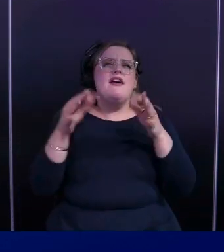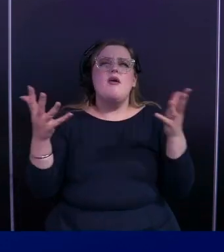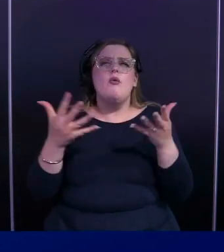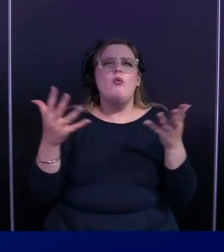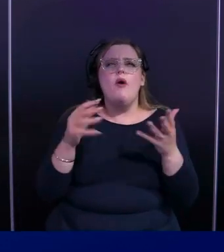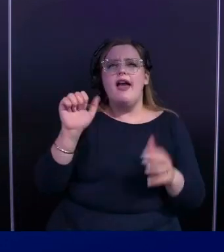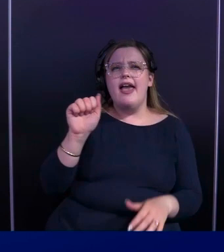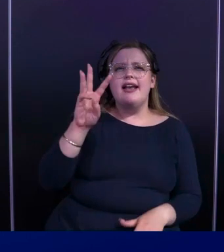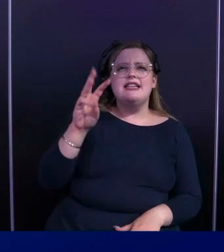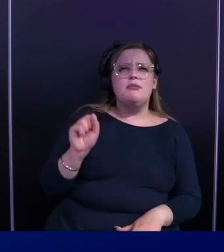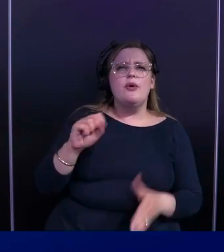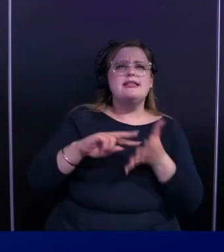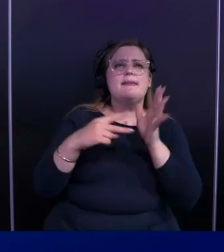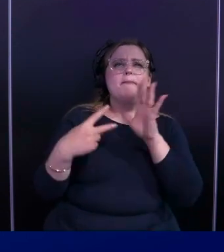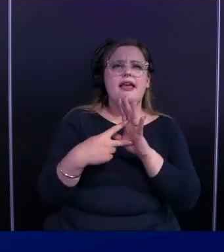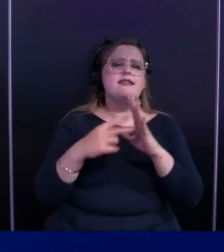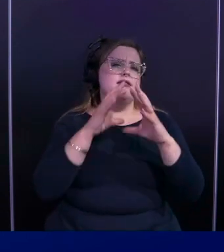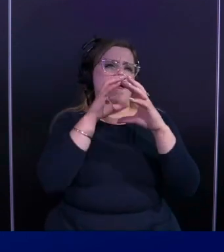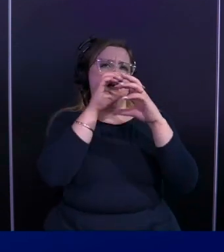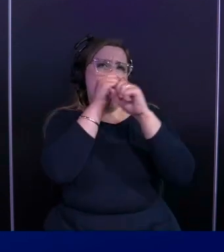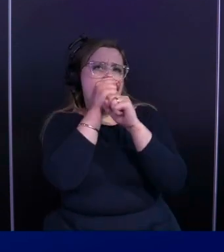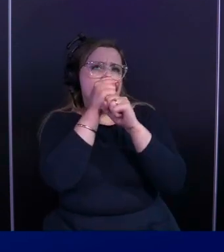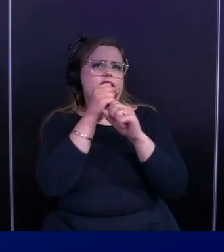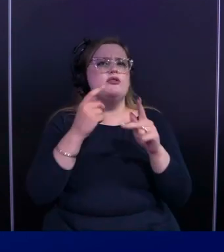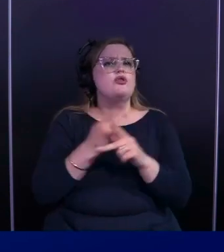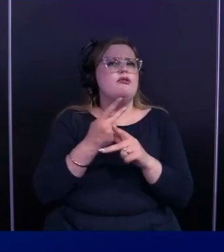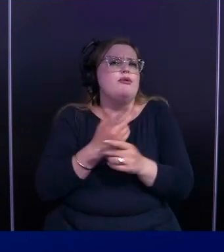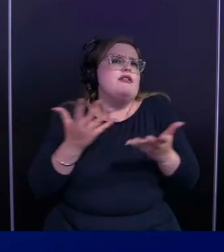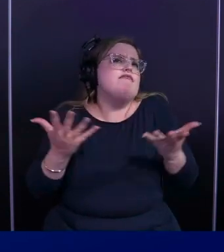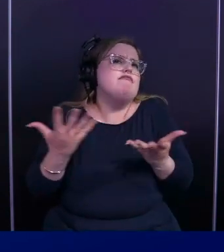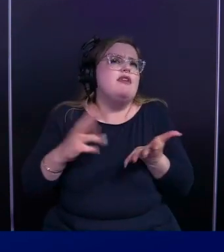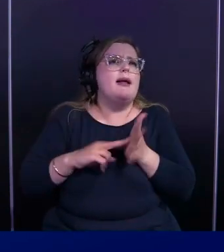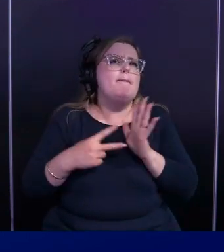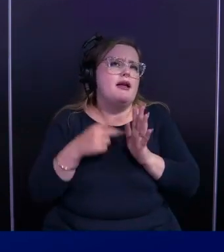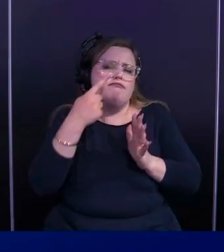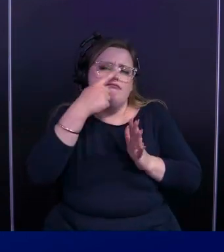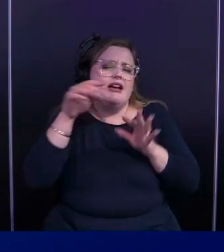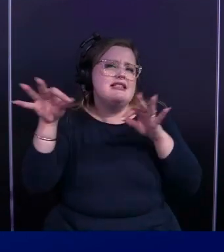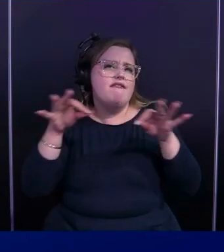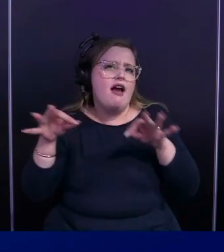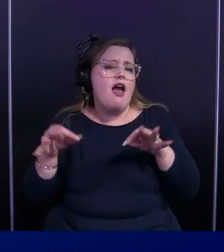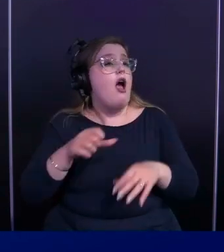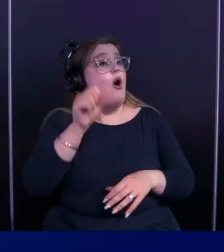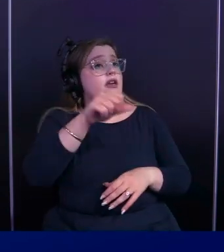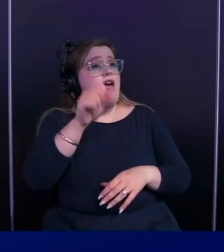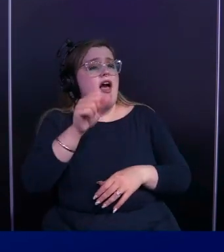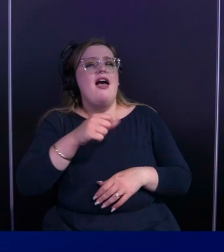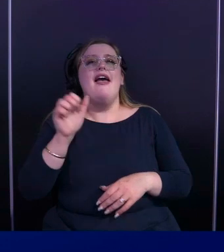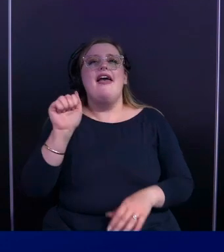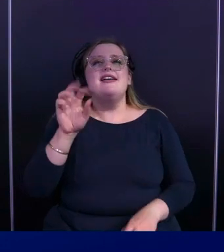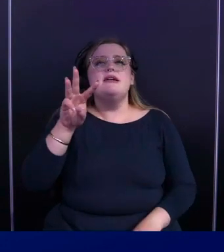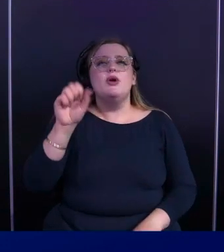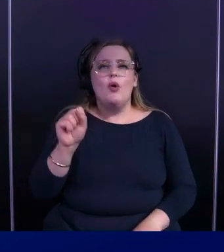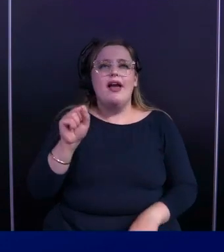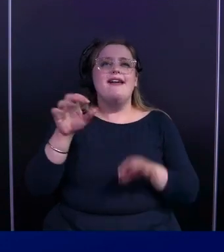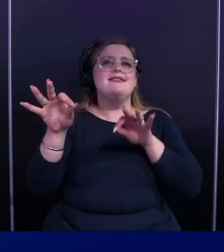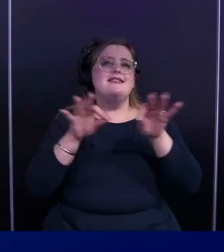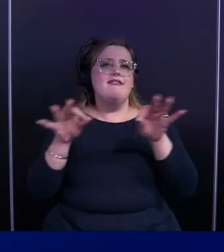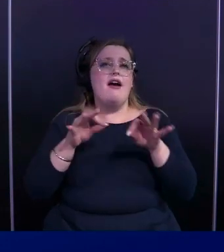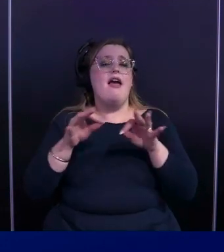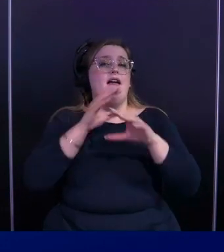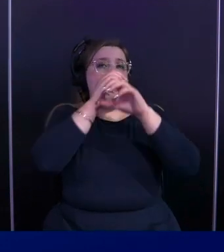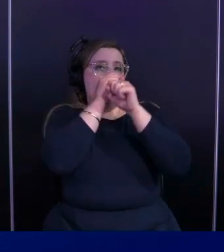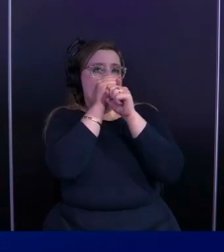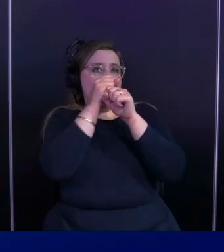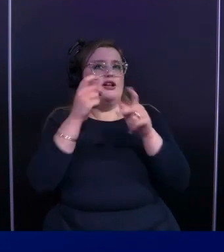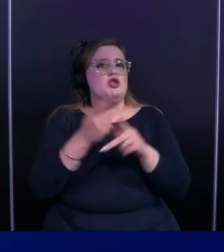means by confidential computing. So maybe you can help define that a little bit here. Absolutely, I will. So at AWS, we define confidential computing as